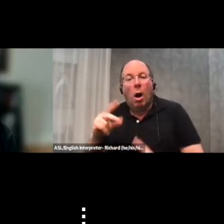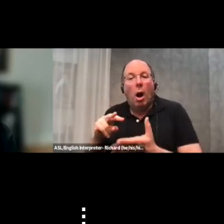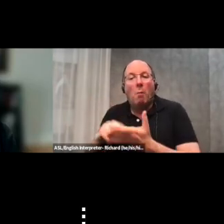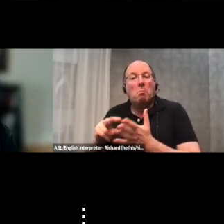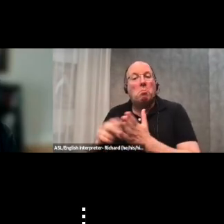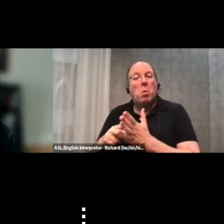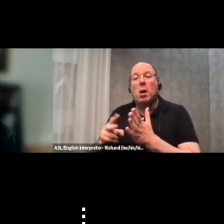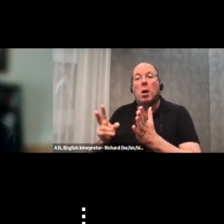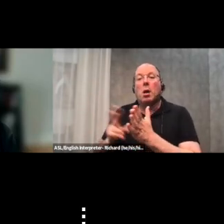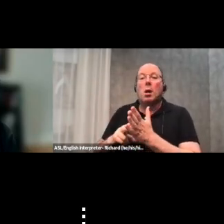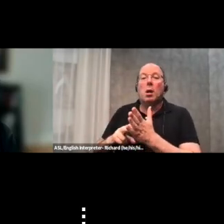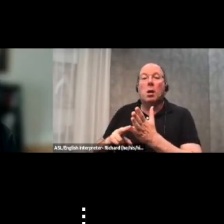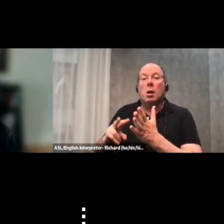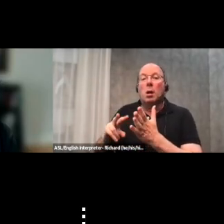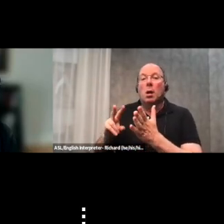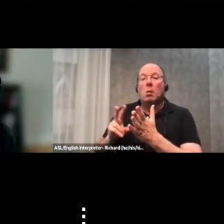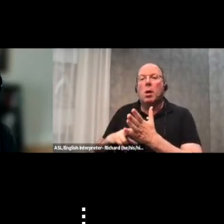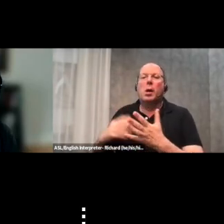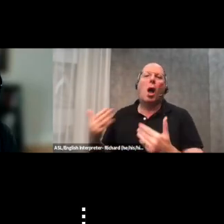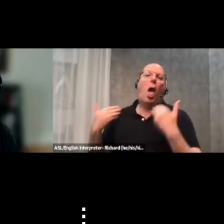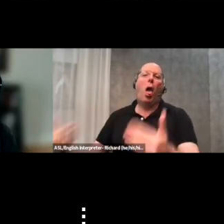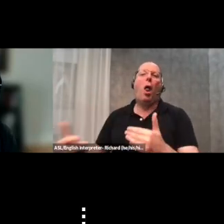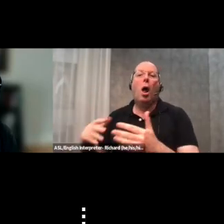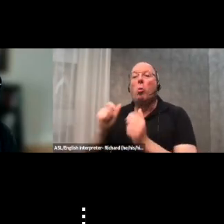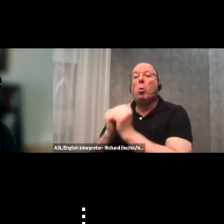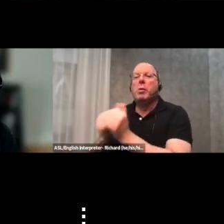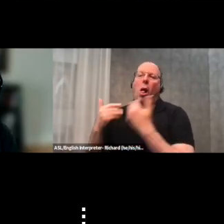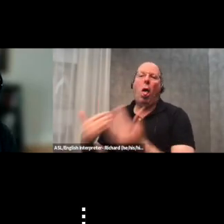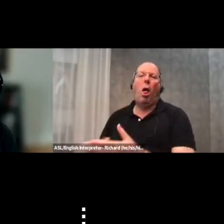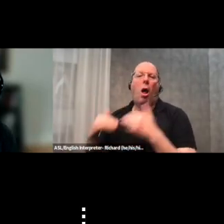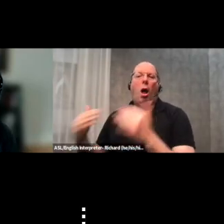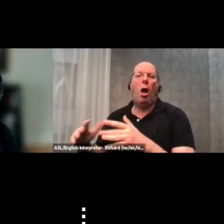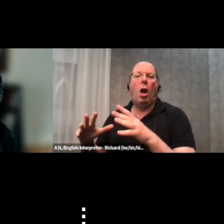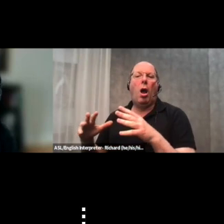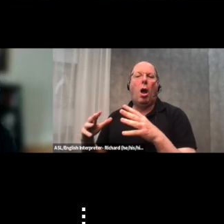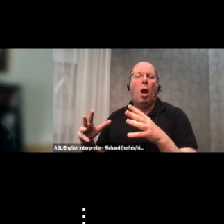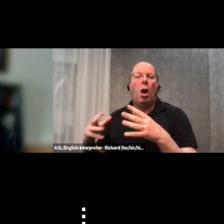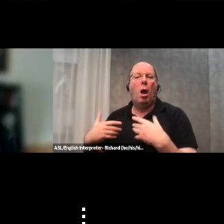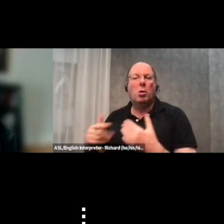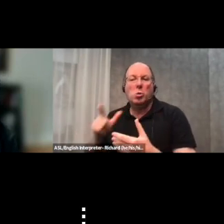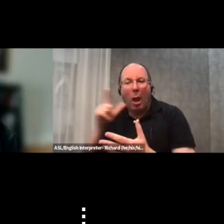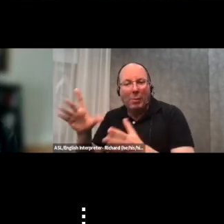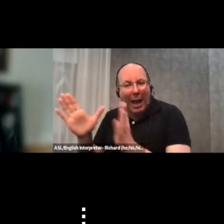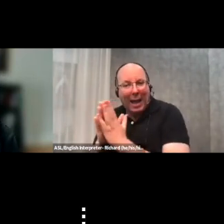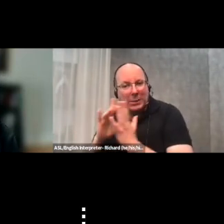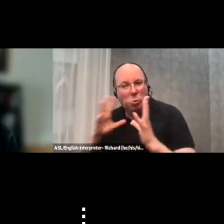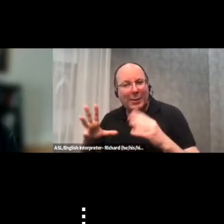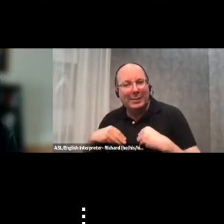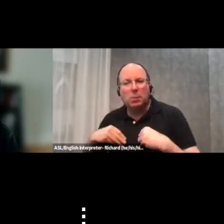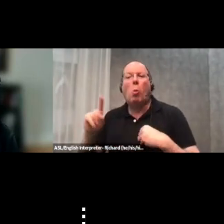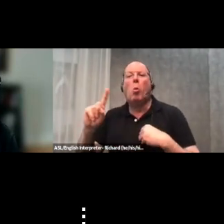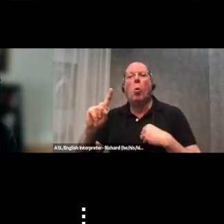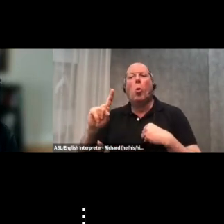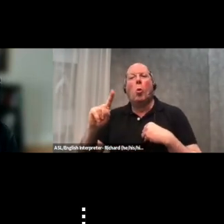don't have to obtain consent with a longtime partner, but it can look a little bit different the way that you do it.